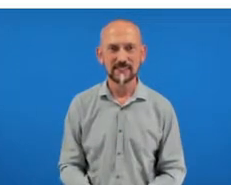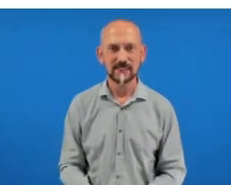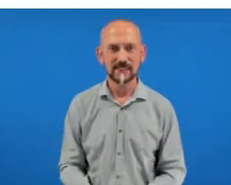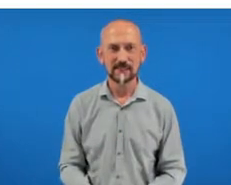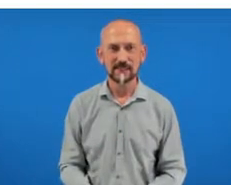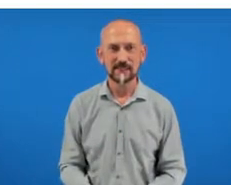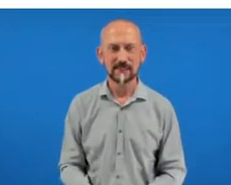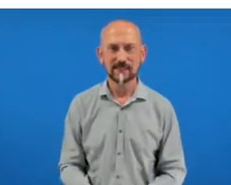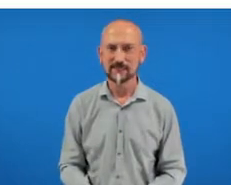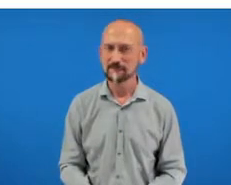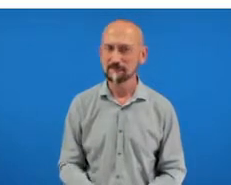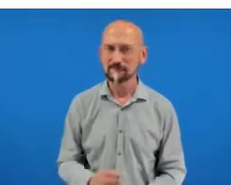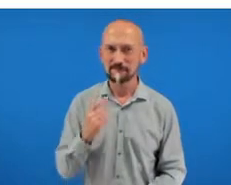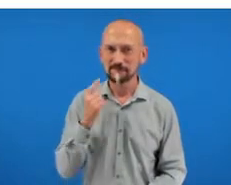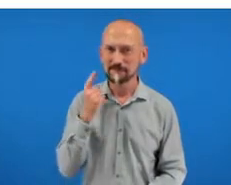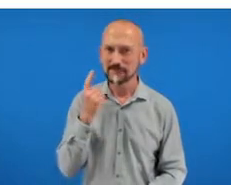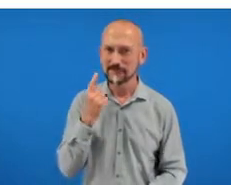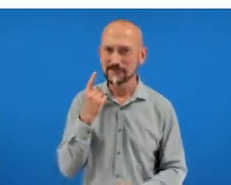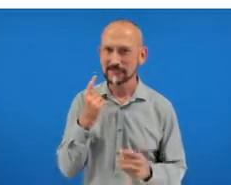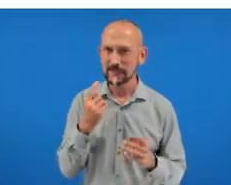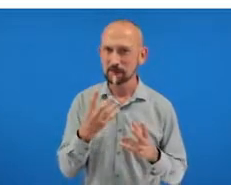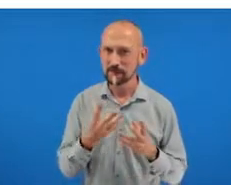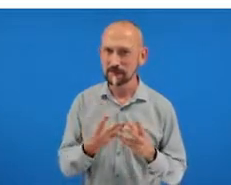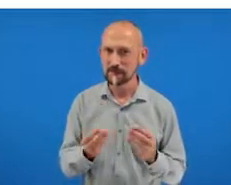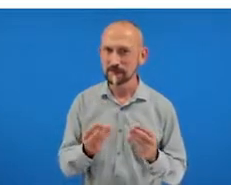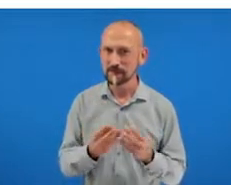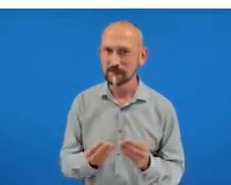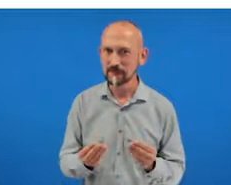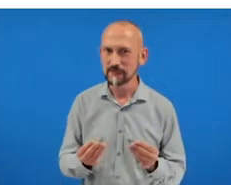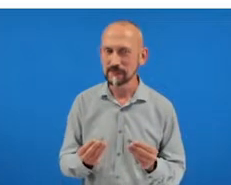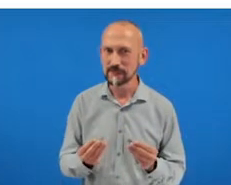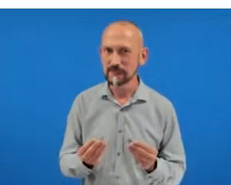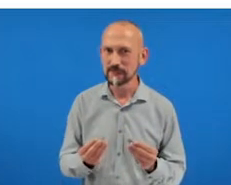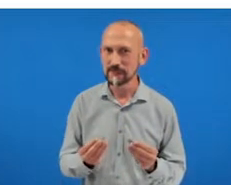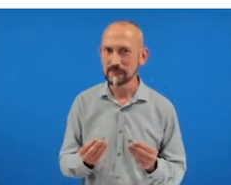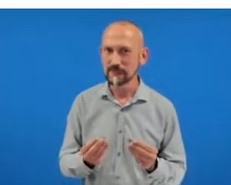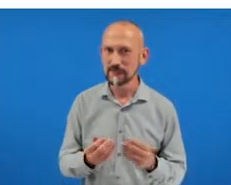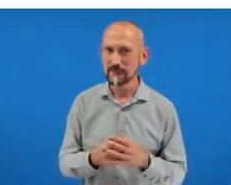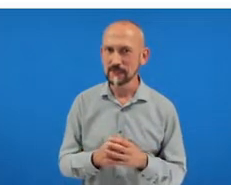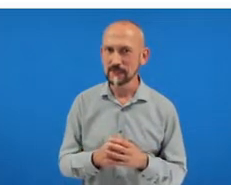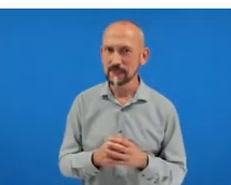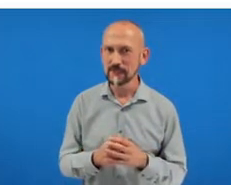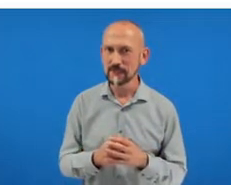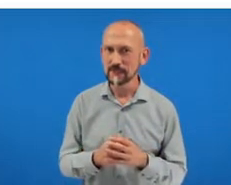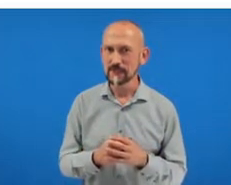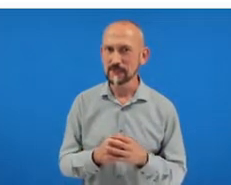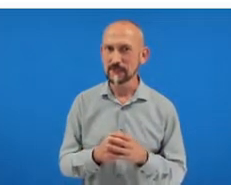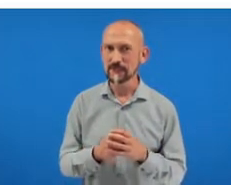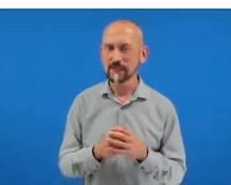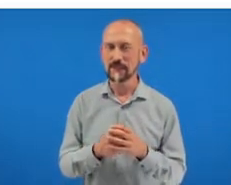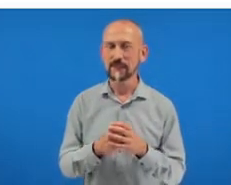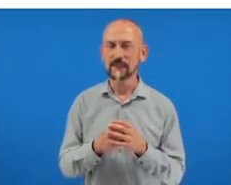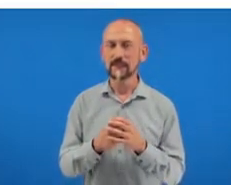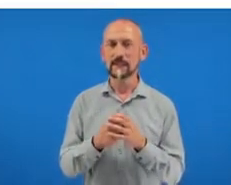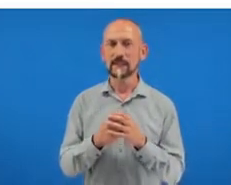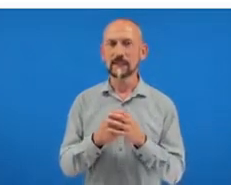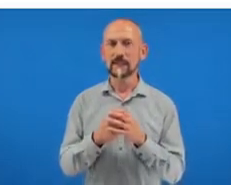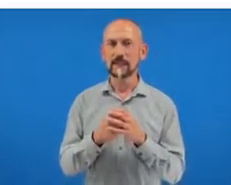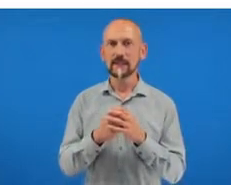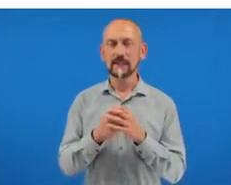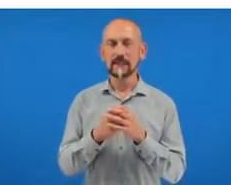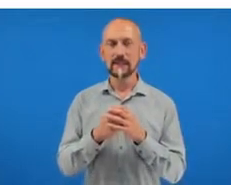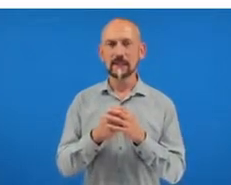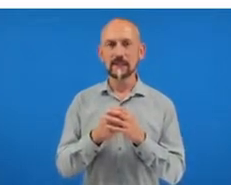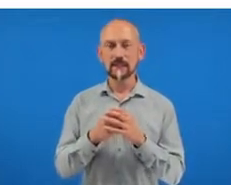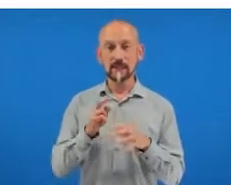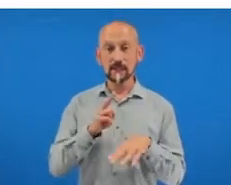Thanks, Brad. I wonder whether or not I can say. I wonder whether I can come back to Amandeep, what you were talking